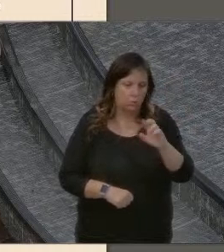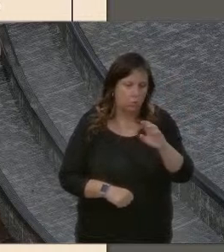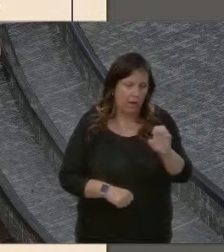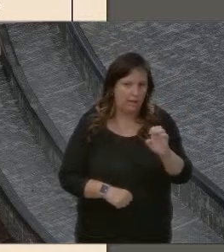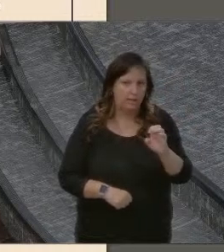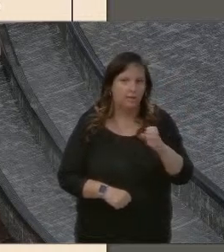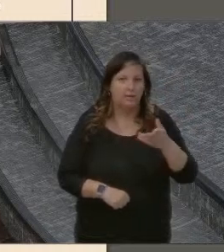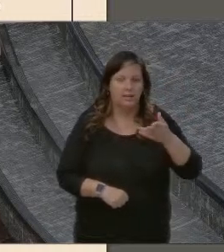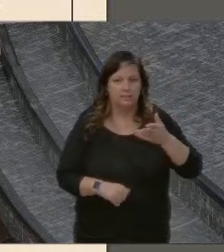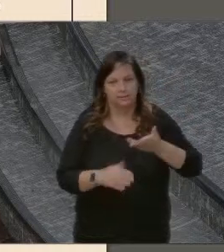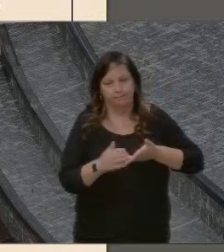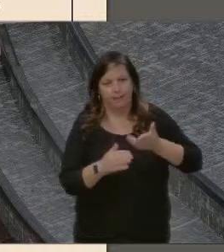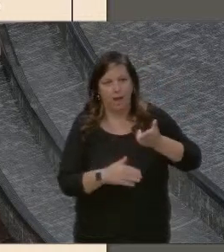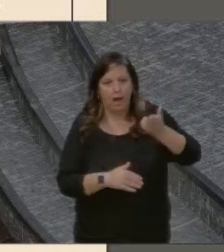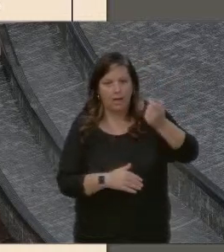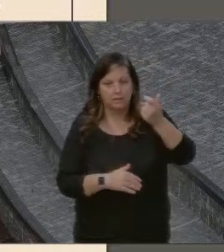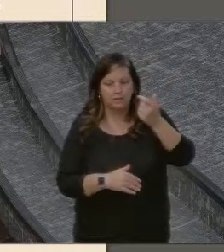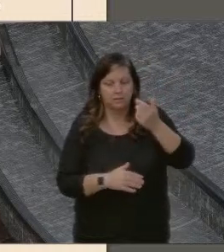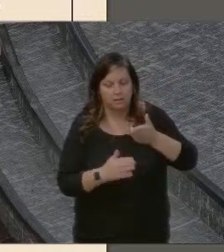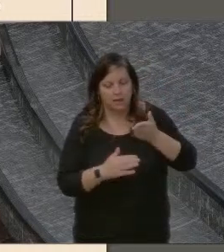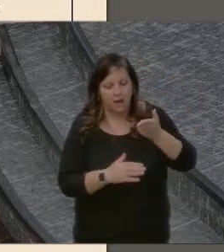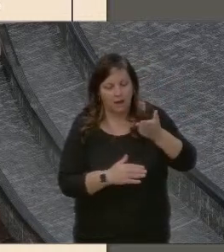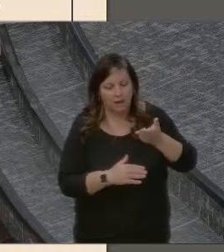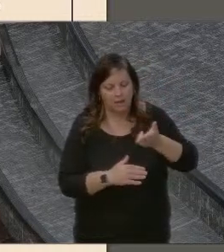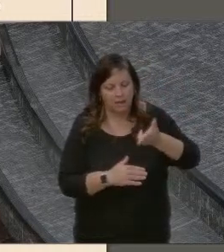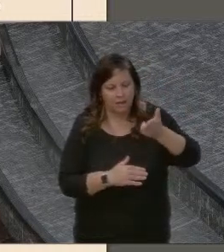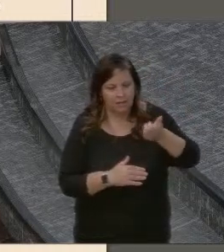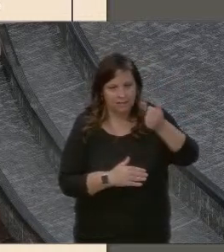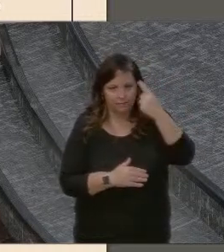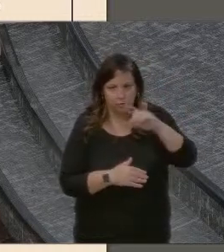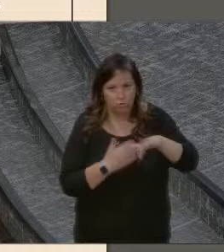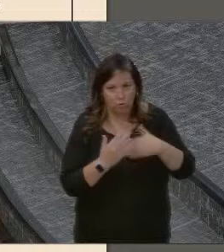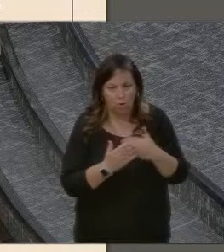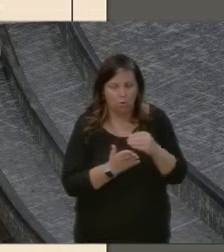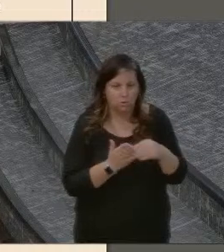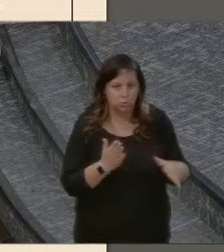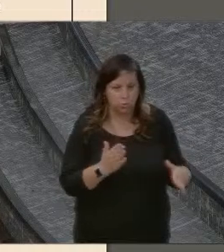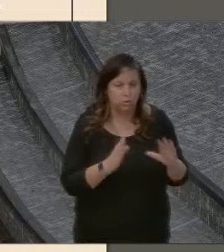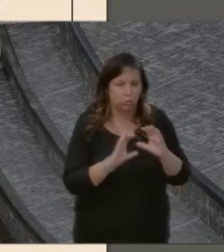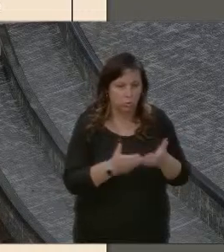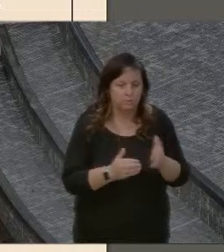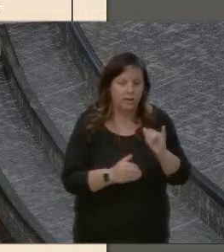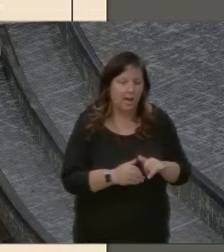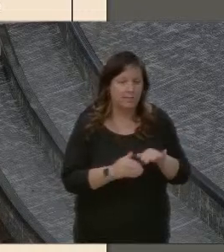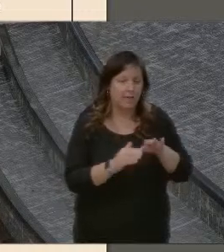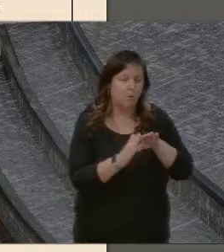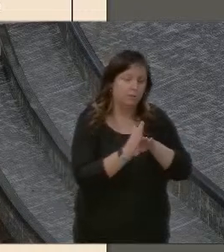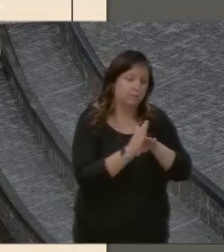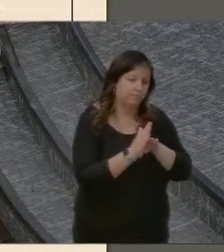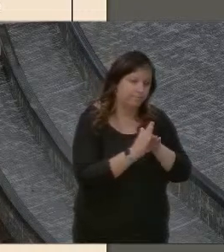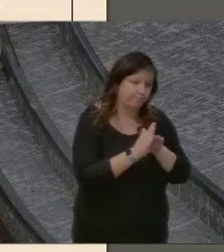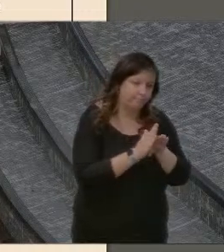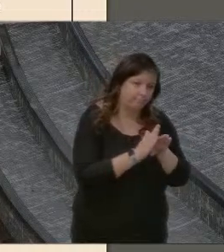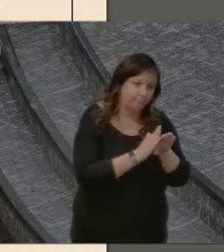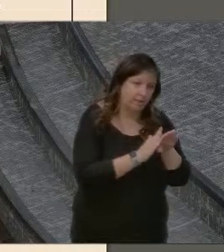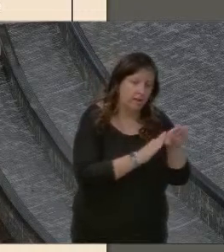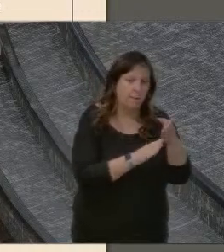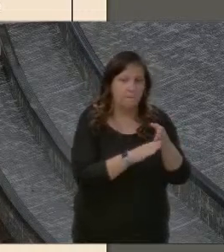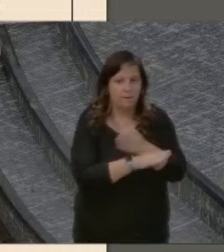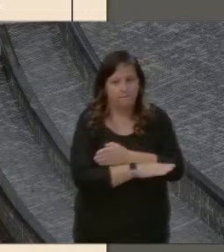if you realize it was increasing prior to the onset of the pandemic, and if we look